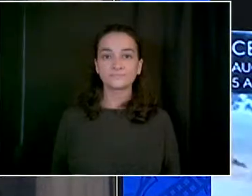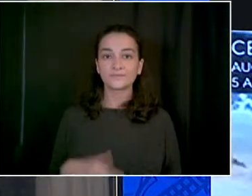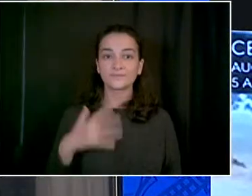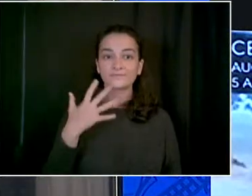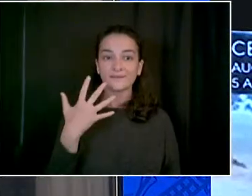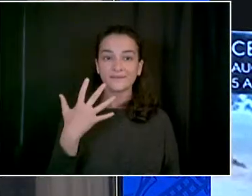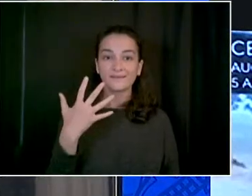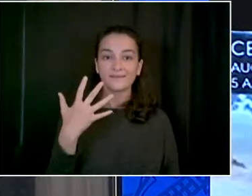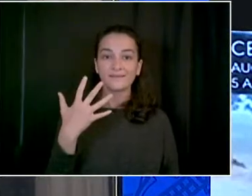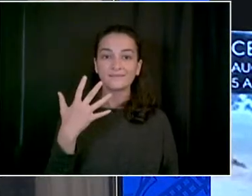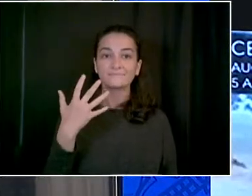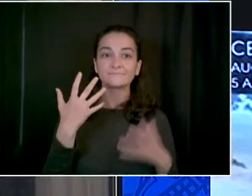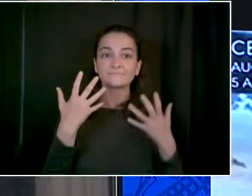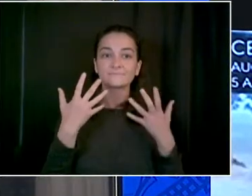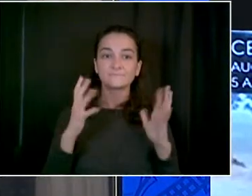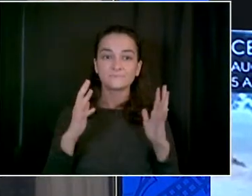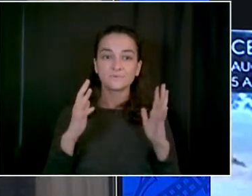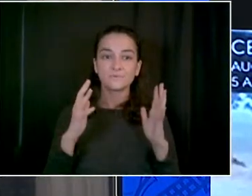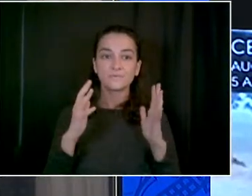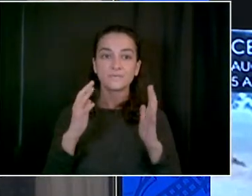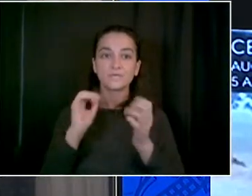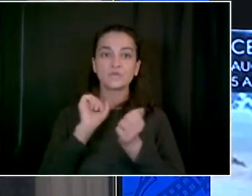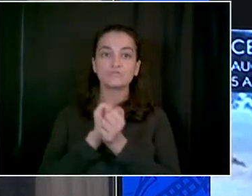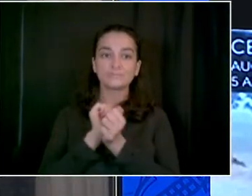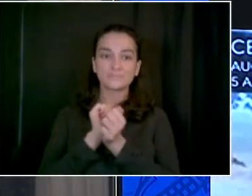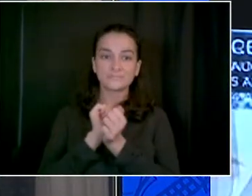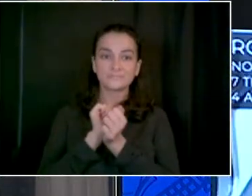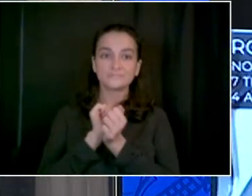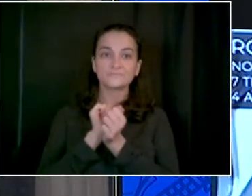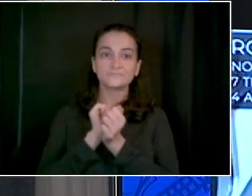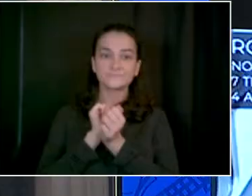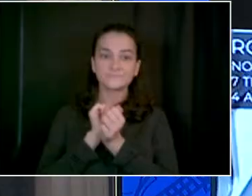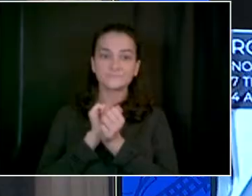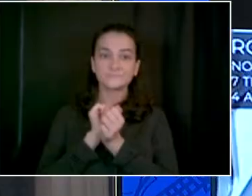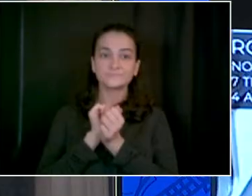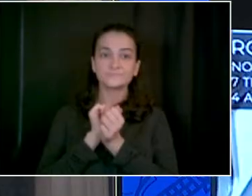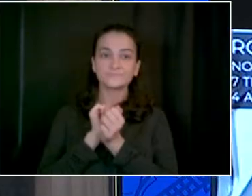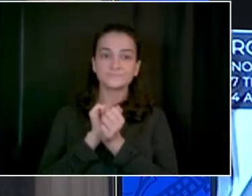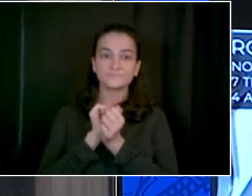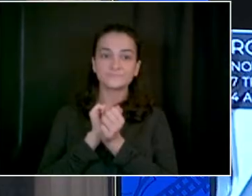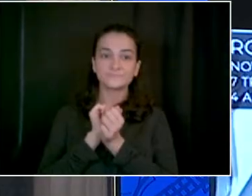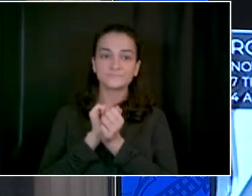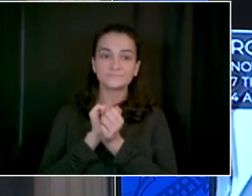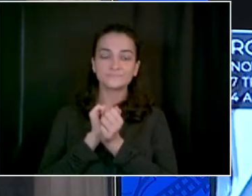around the victim. The picture on the subway subway.